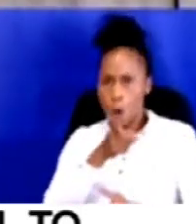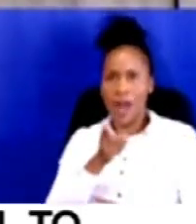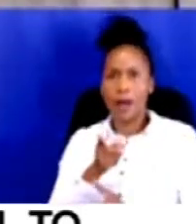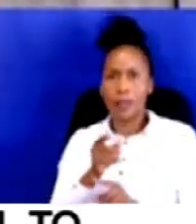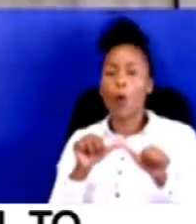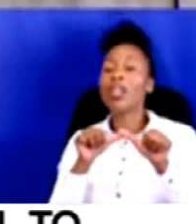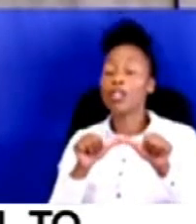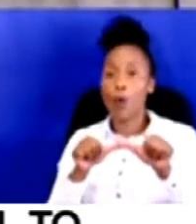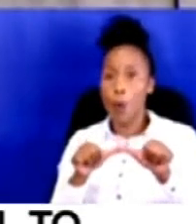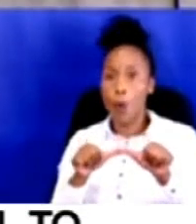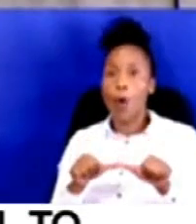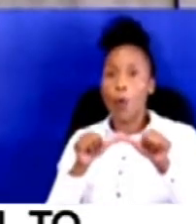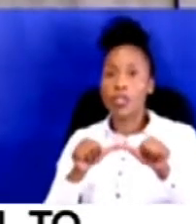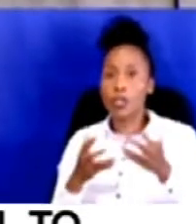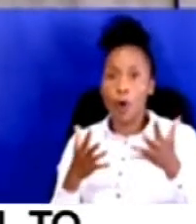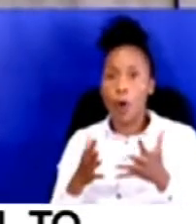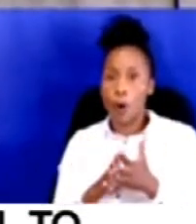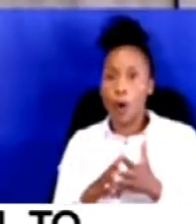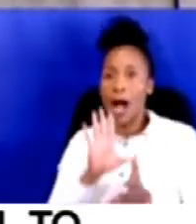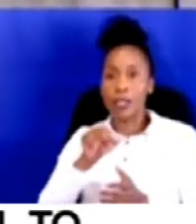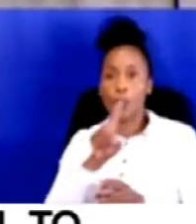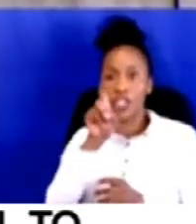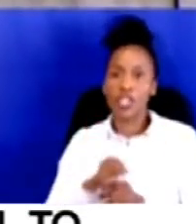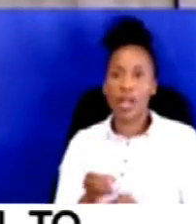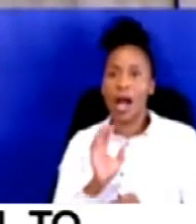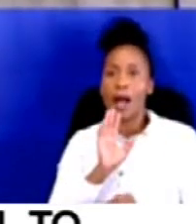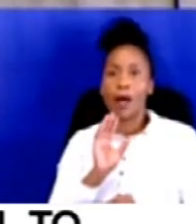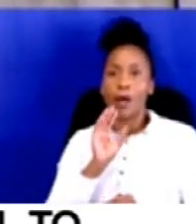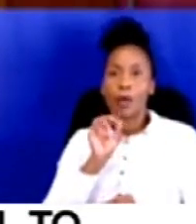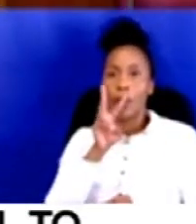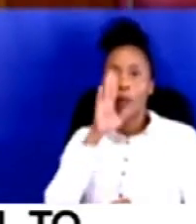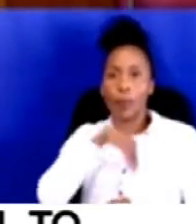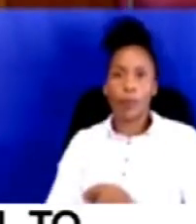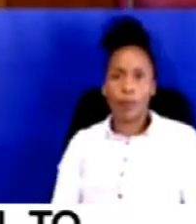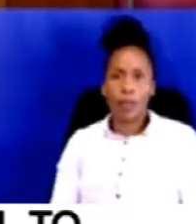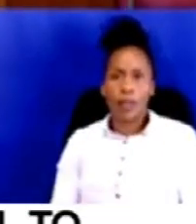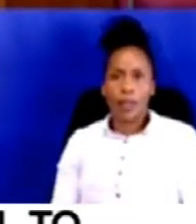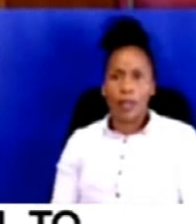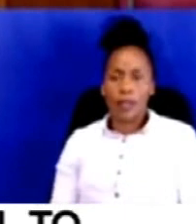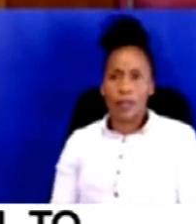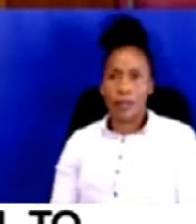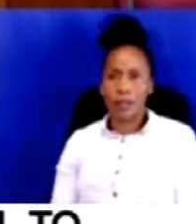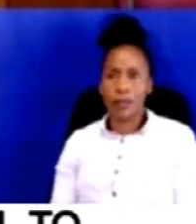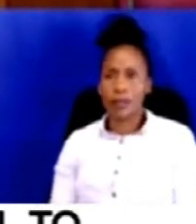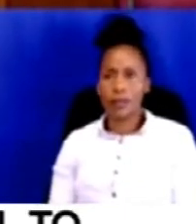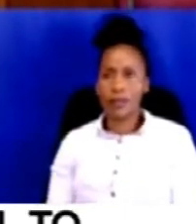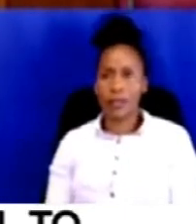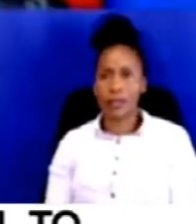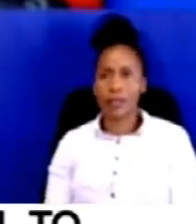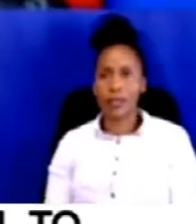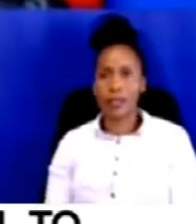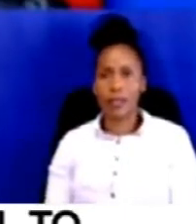Continue, or you are not going to ask the question.